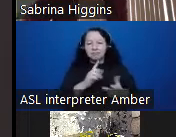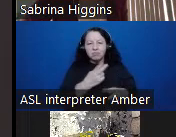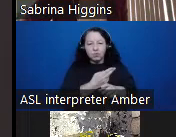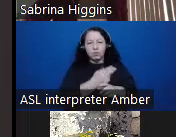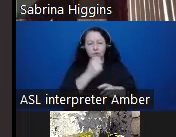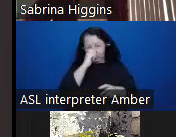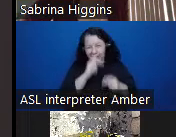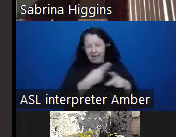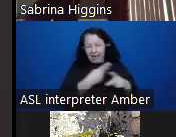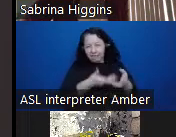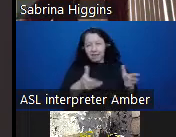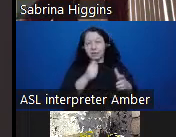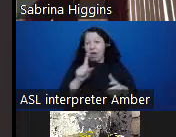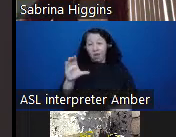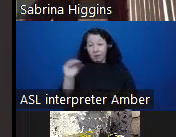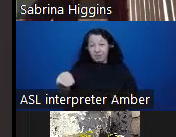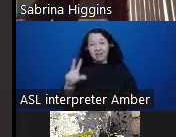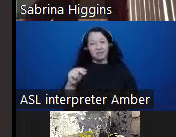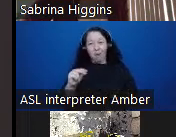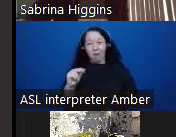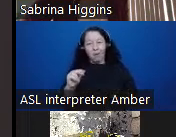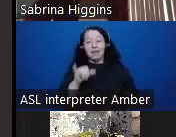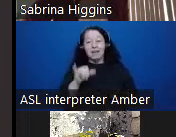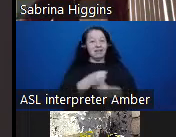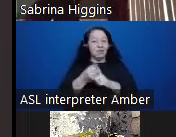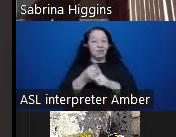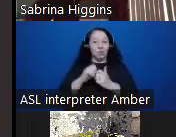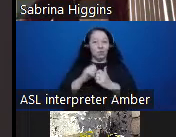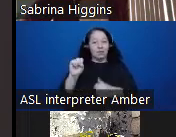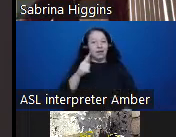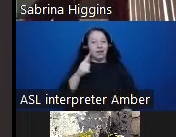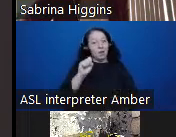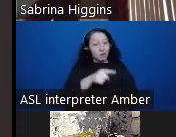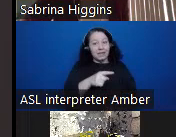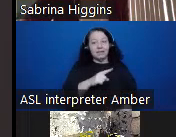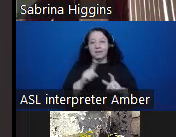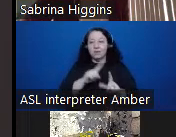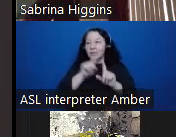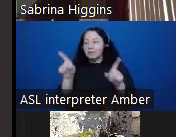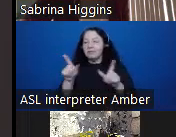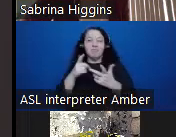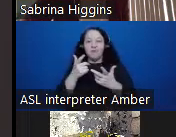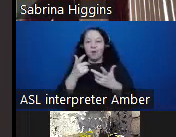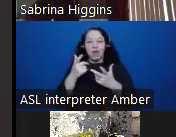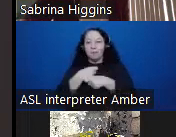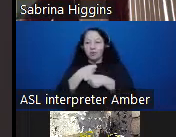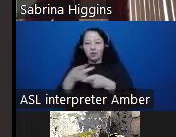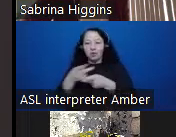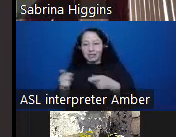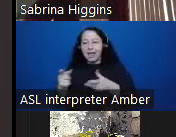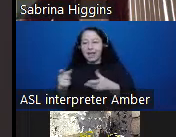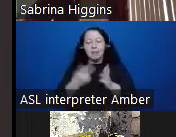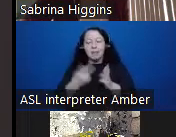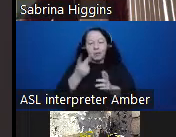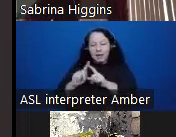100%. That's the case at Sagalasus. And if you go to a different production site, sometimes you see a different type of mixing